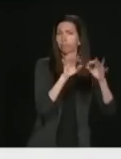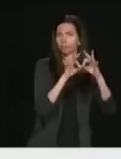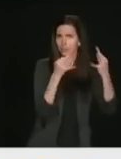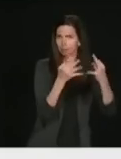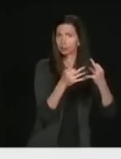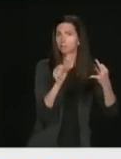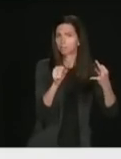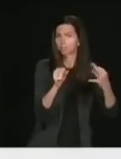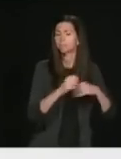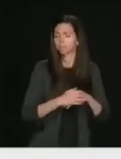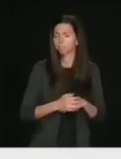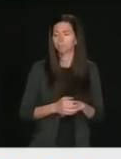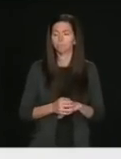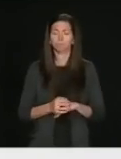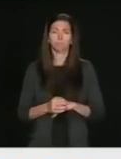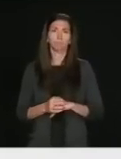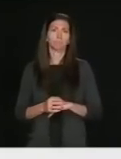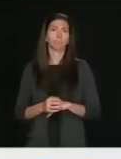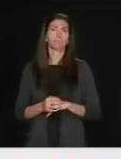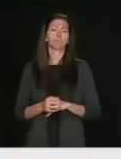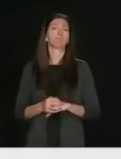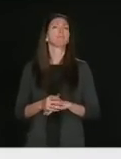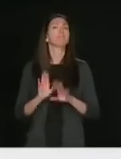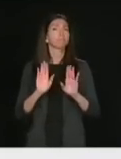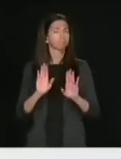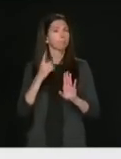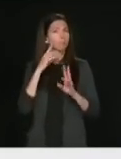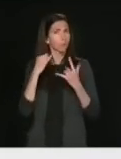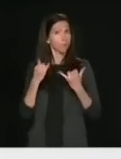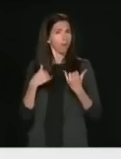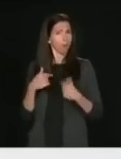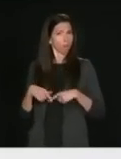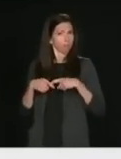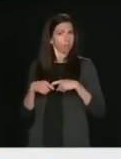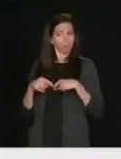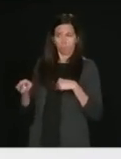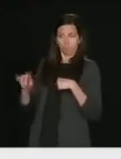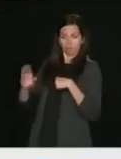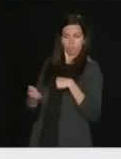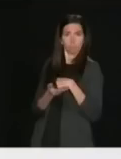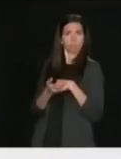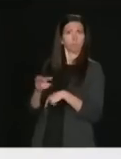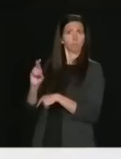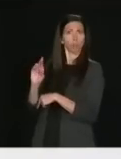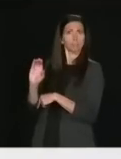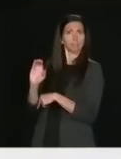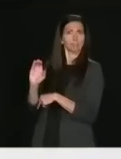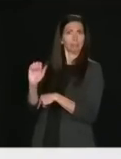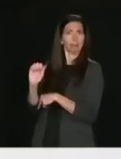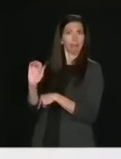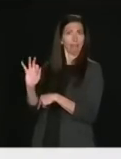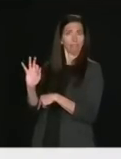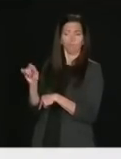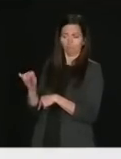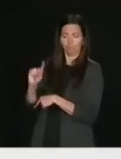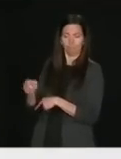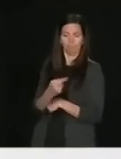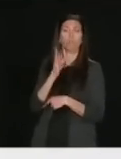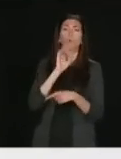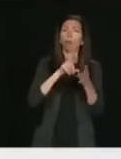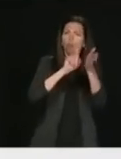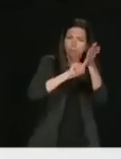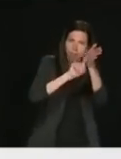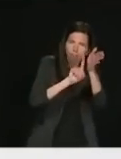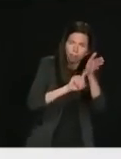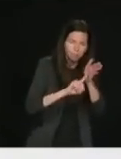we'll let the Royal Canadian Air Force do their work, the investigation, to understand how this could